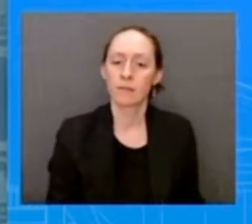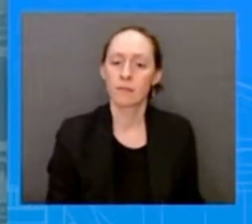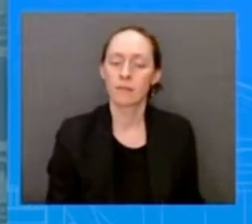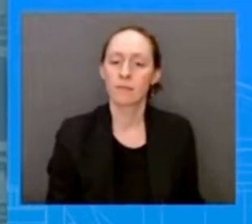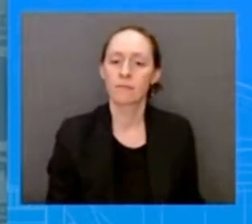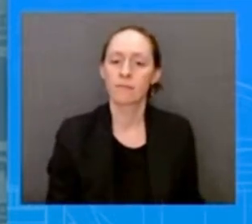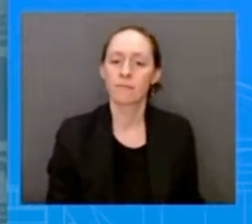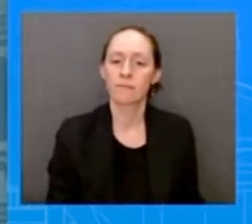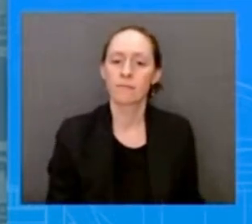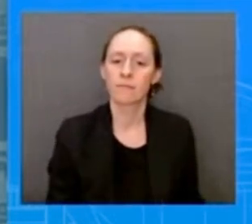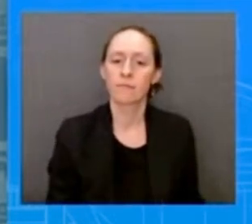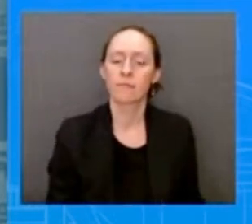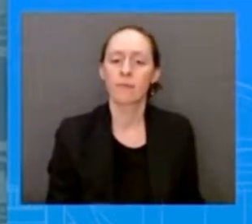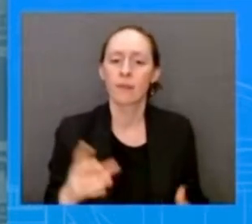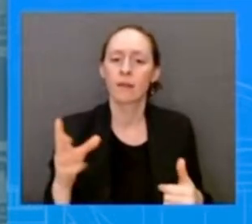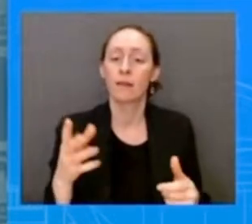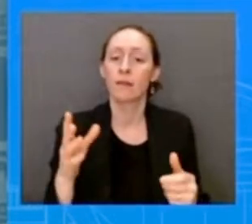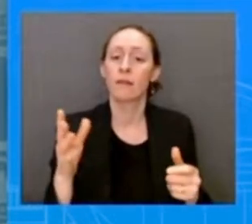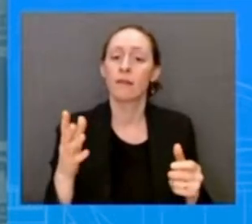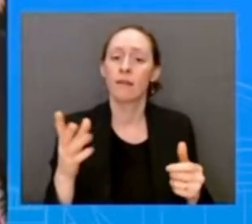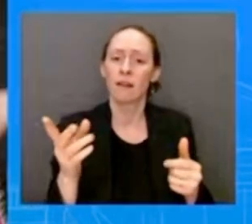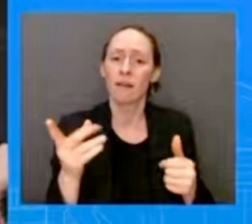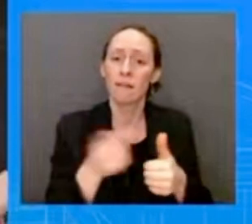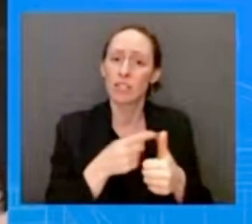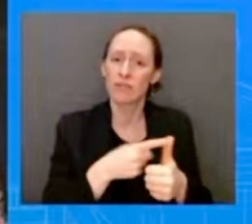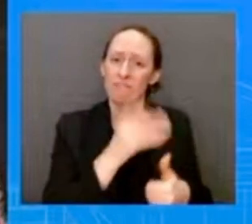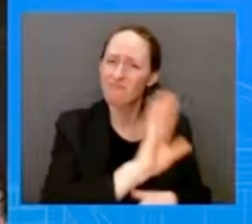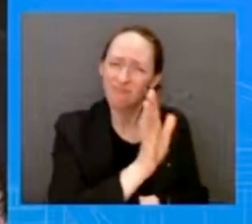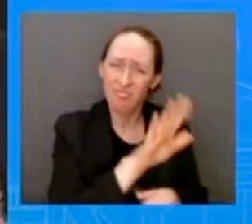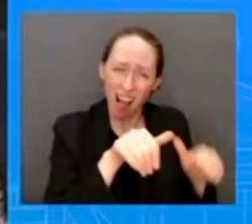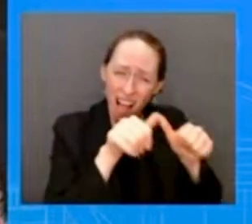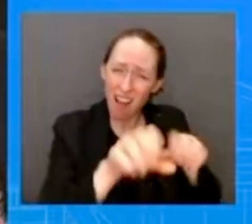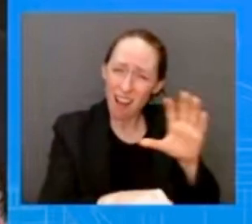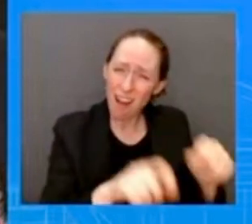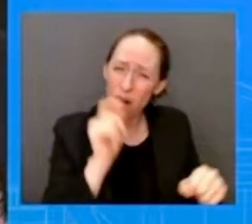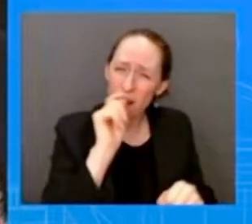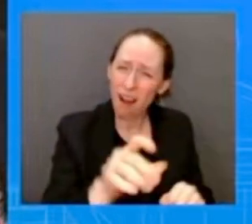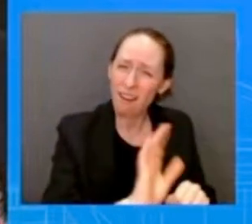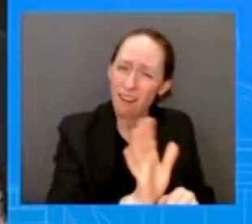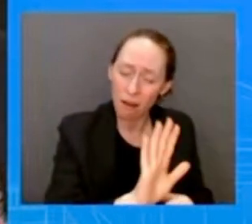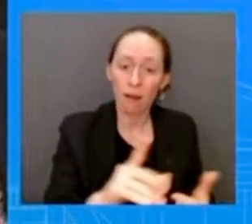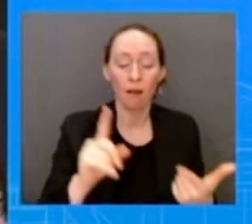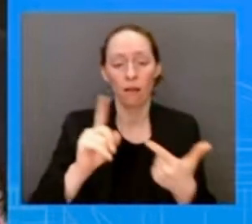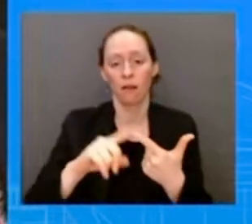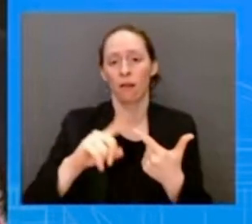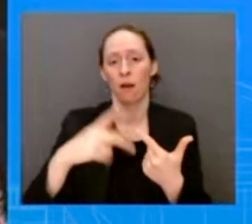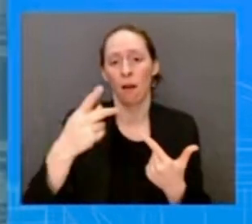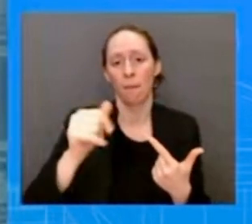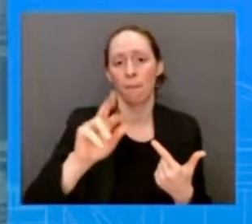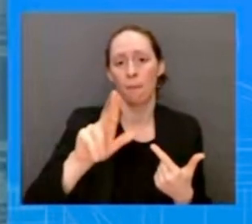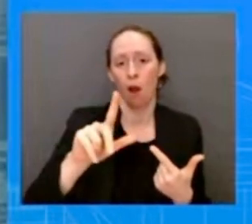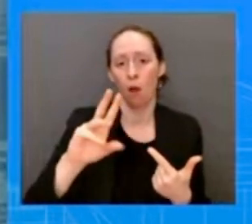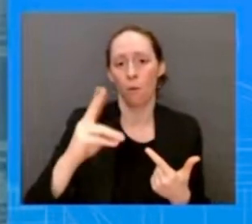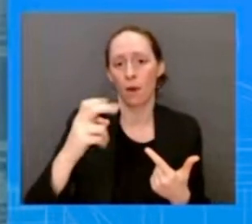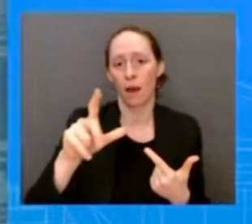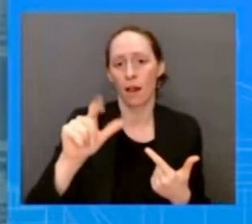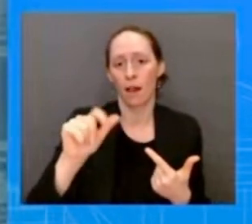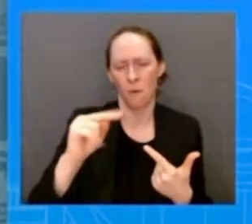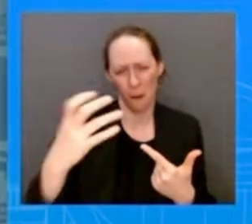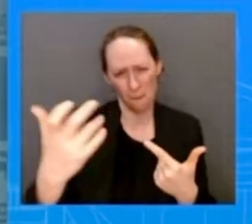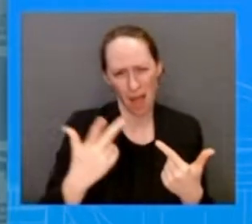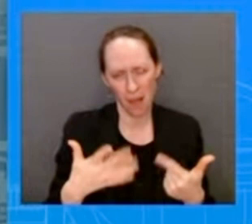three, we're going to continue to support Ukraine. China, though, was not on that list. Is there a reason why it didn't? It was a 10-minute pull aside. It wasn't